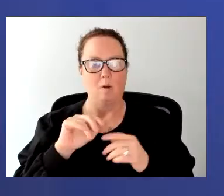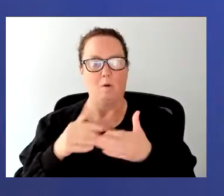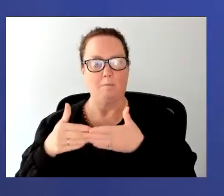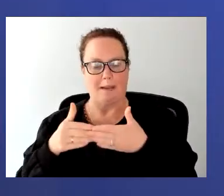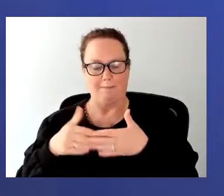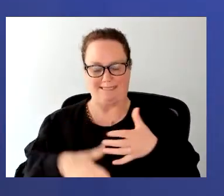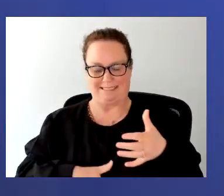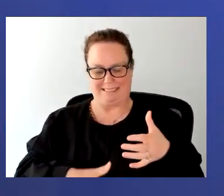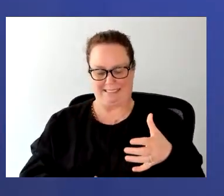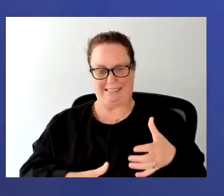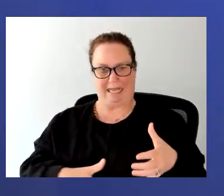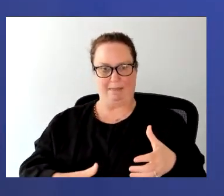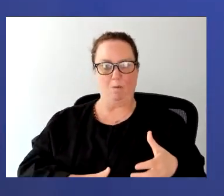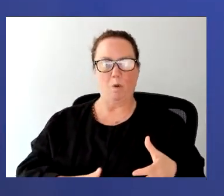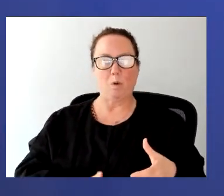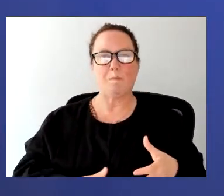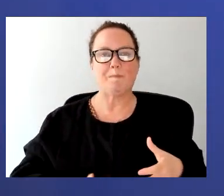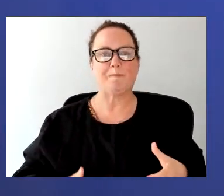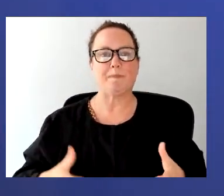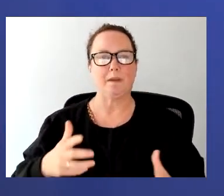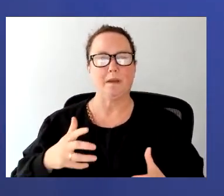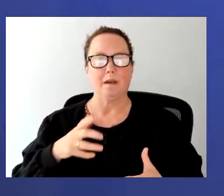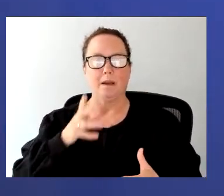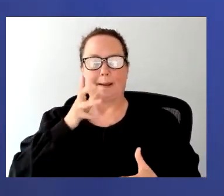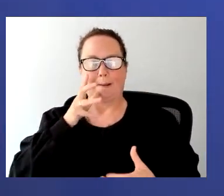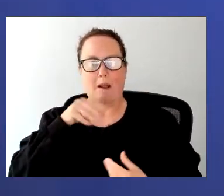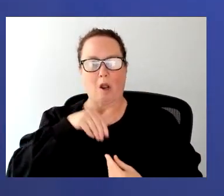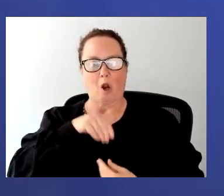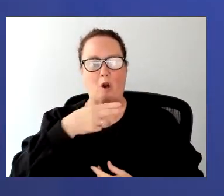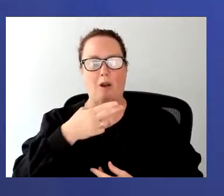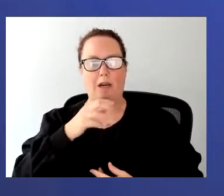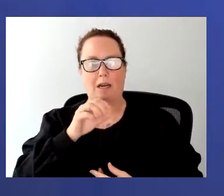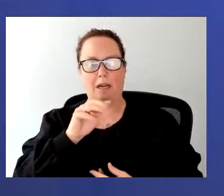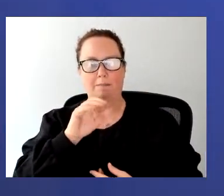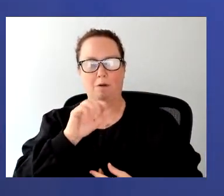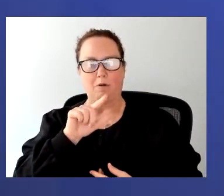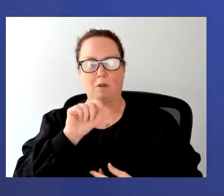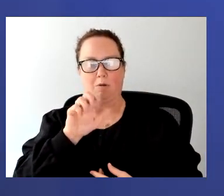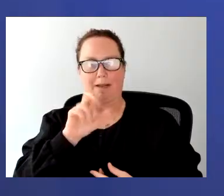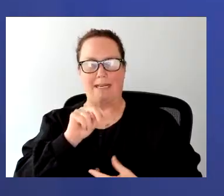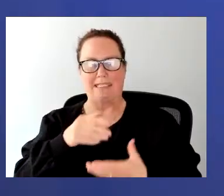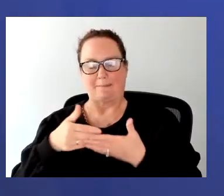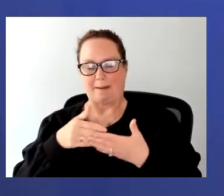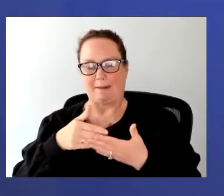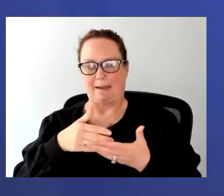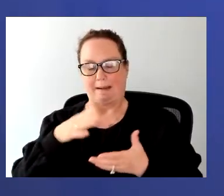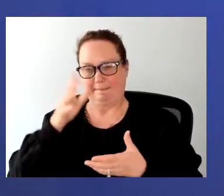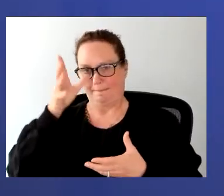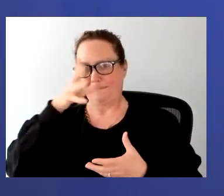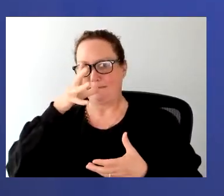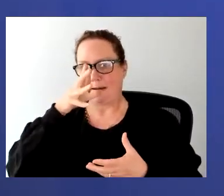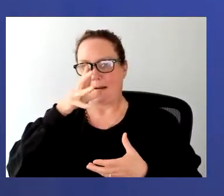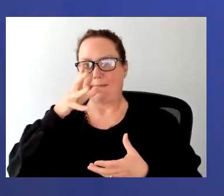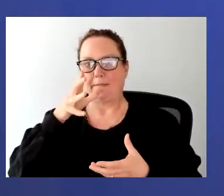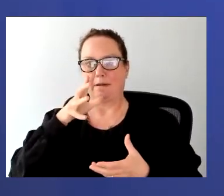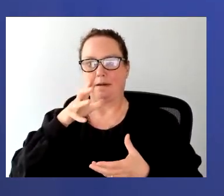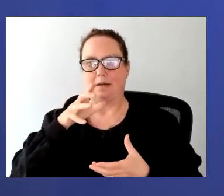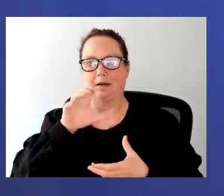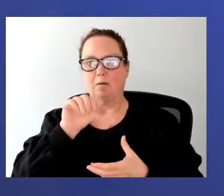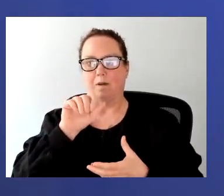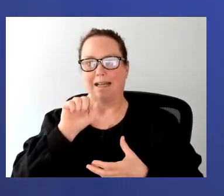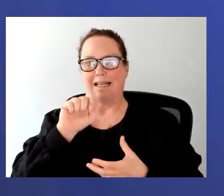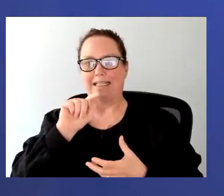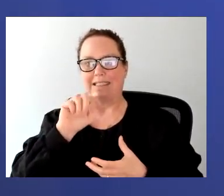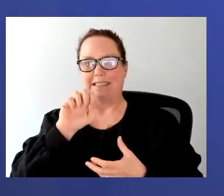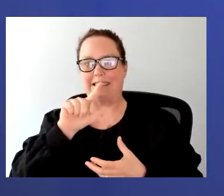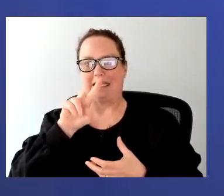womb, our hemoglobin is fetal hemoglobin, okay? So what Casgevy does, it tries to